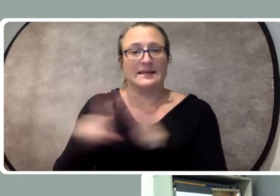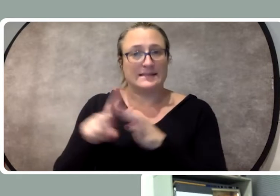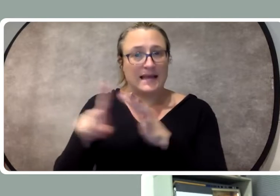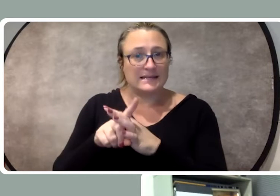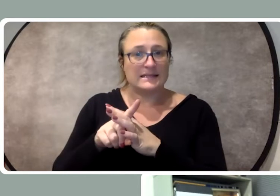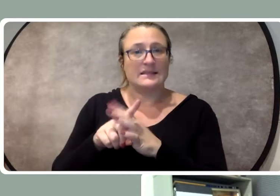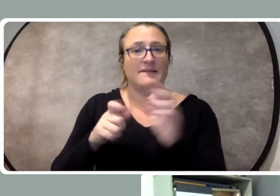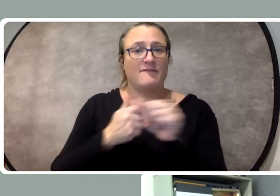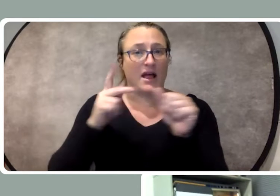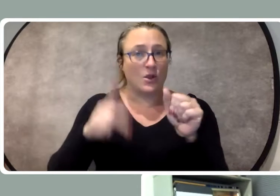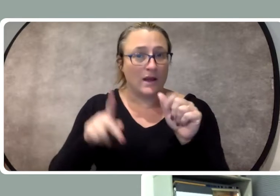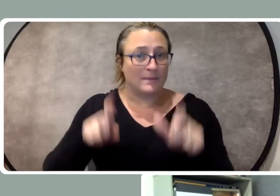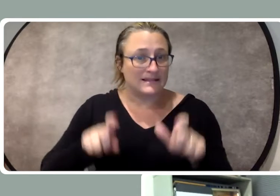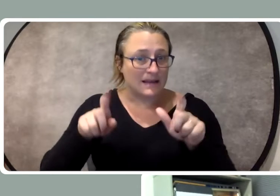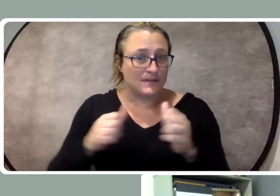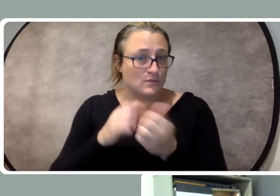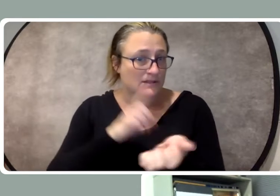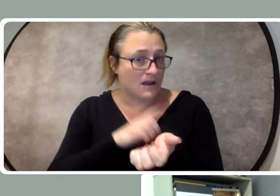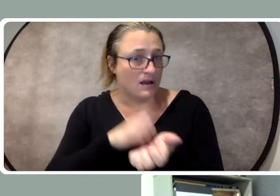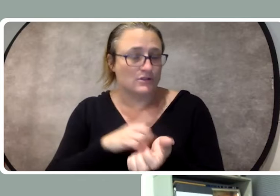follow-up examinations with a doctor,